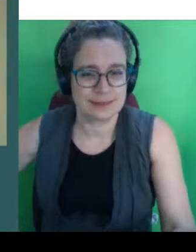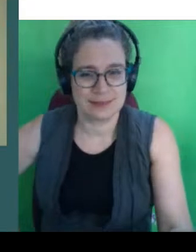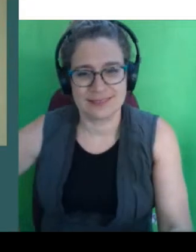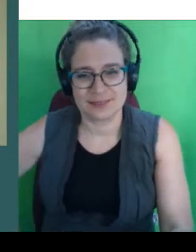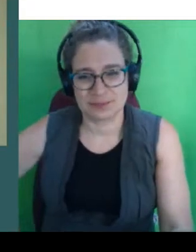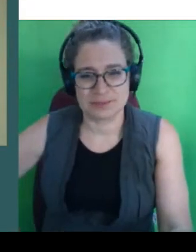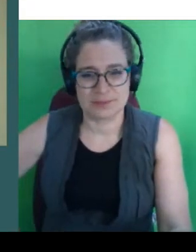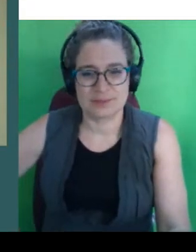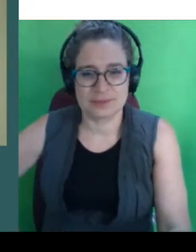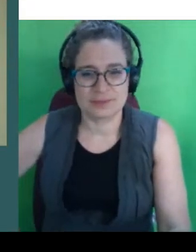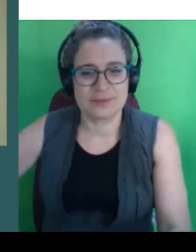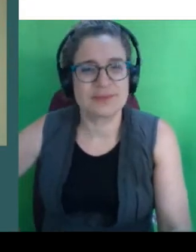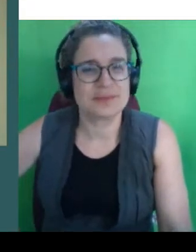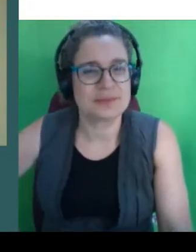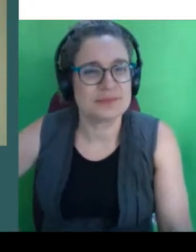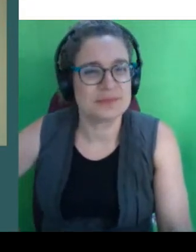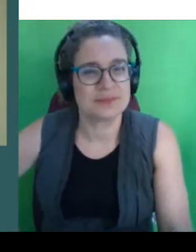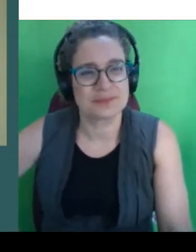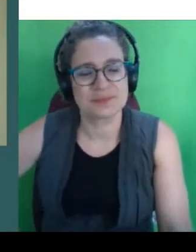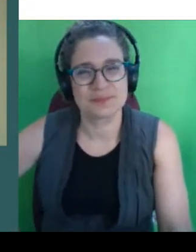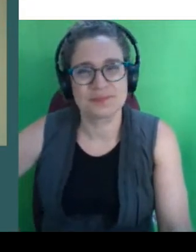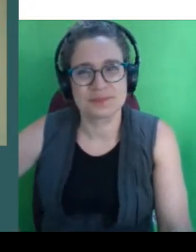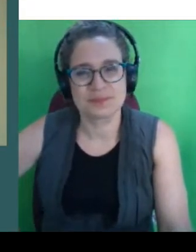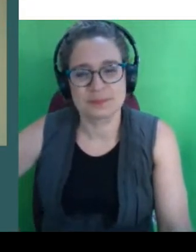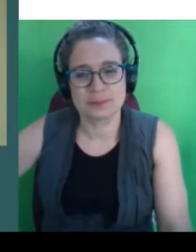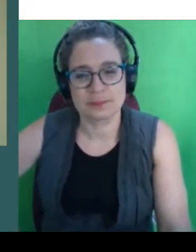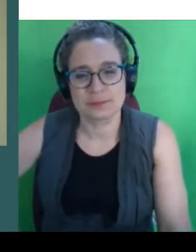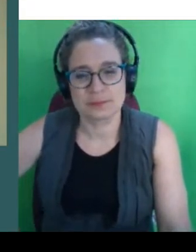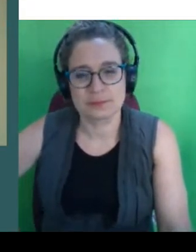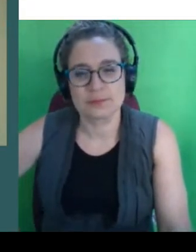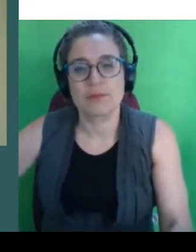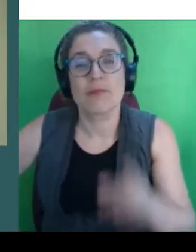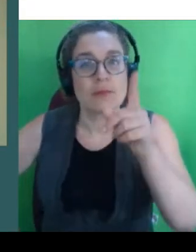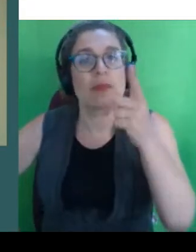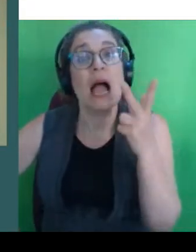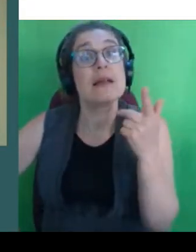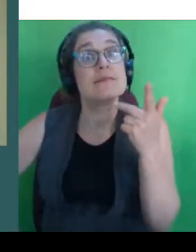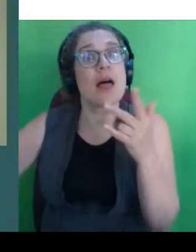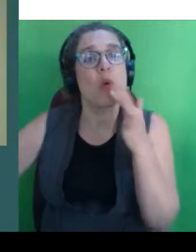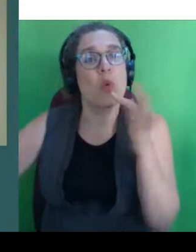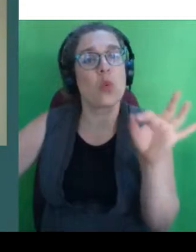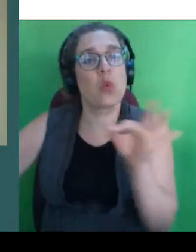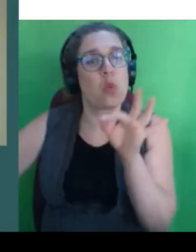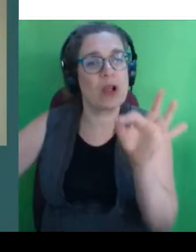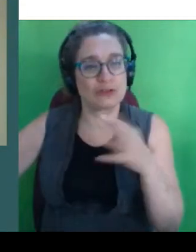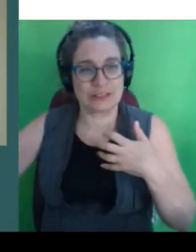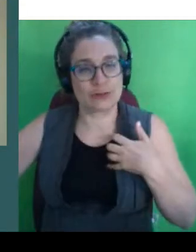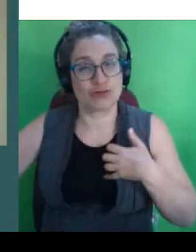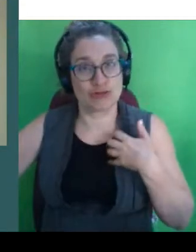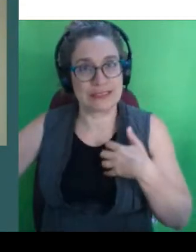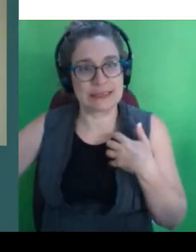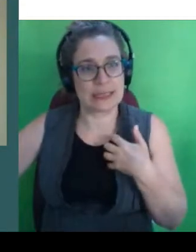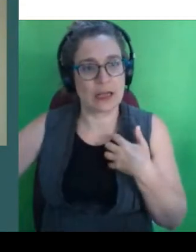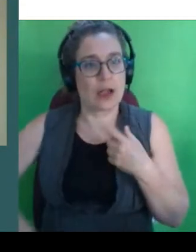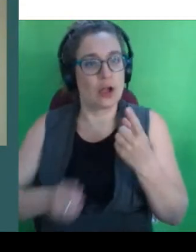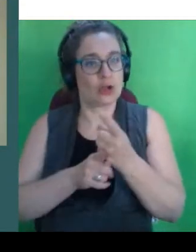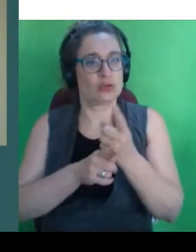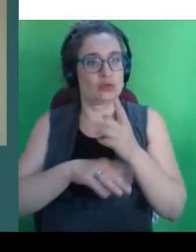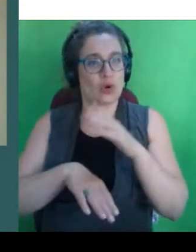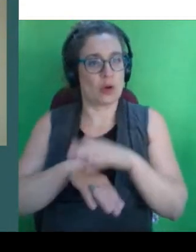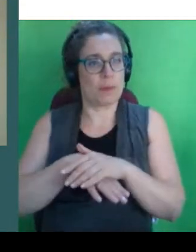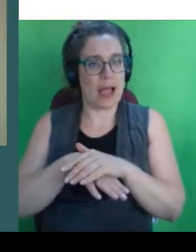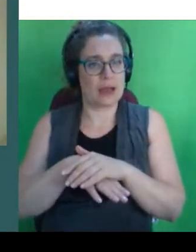okay. There's another question here, which is quite interesting, actually. It's talking about drugs that affect RAS tests. So obviously, we know